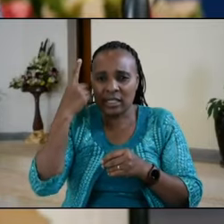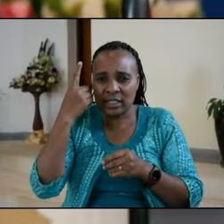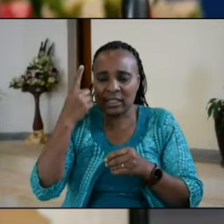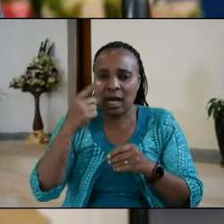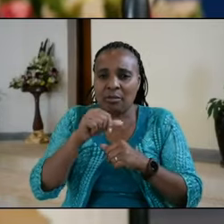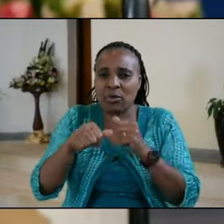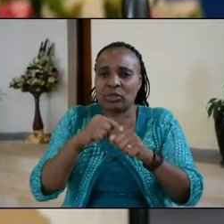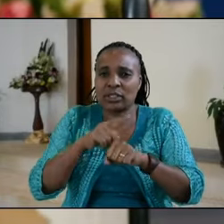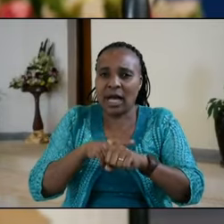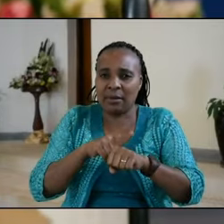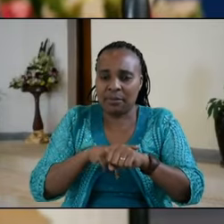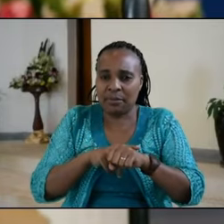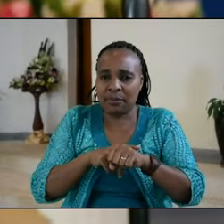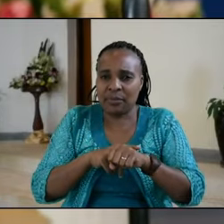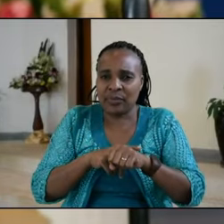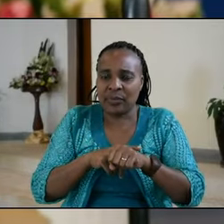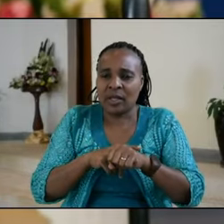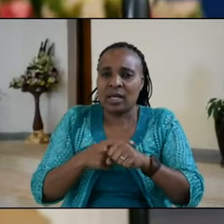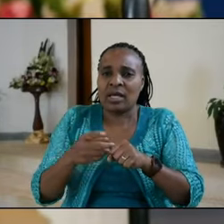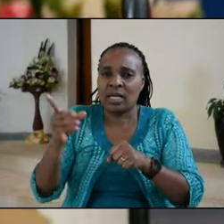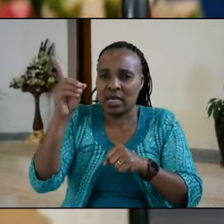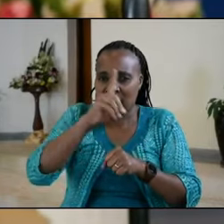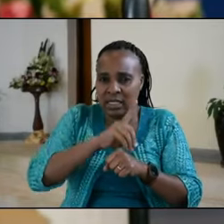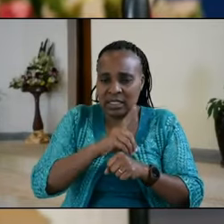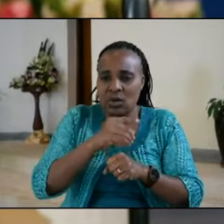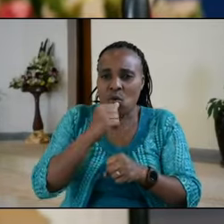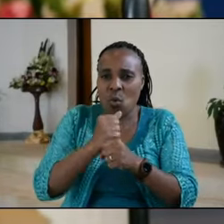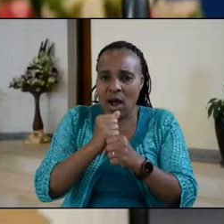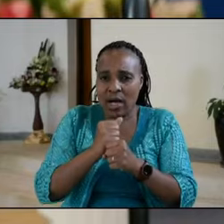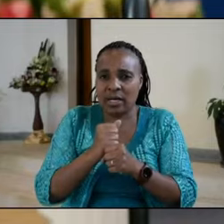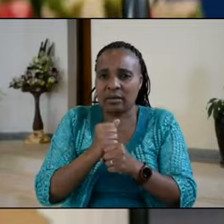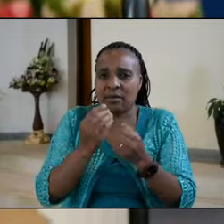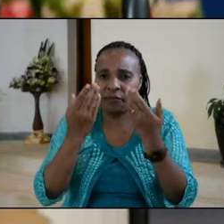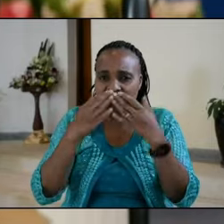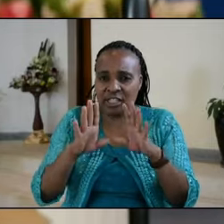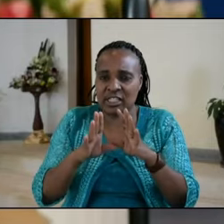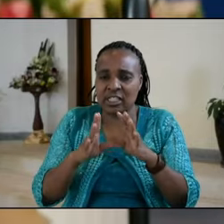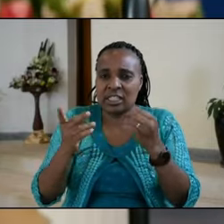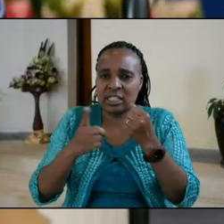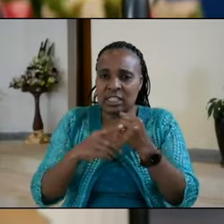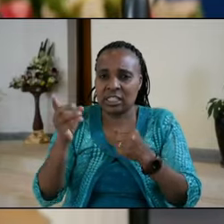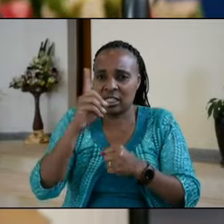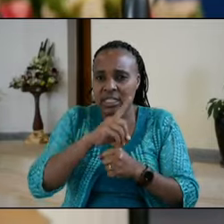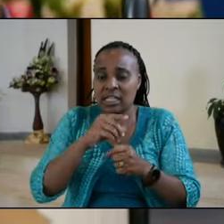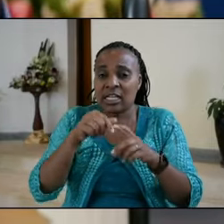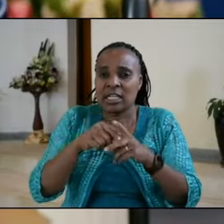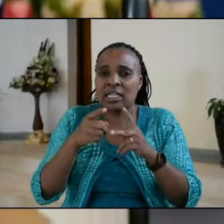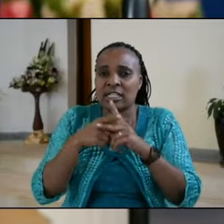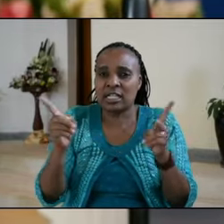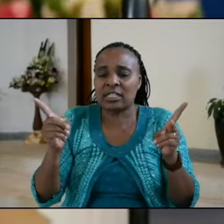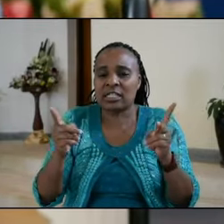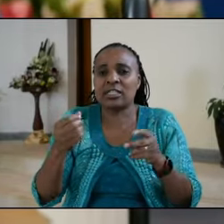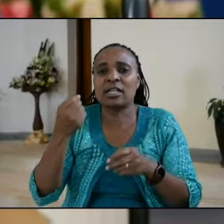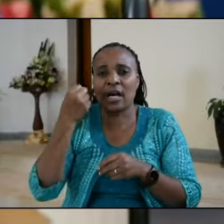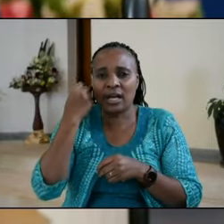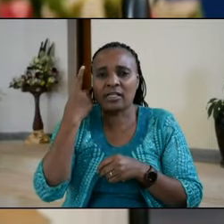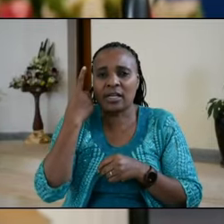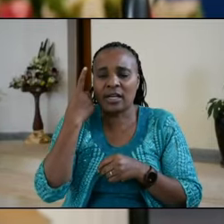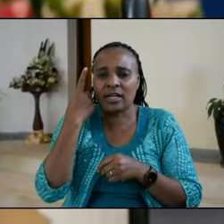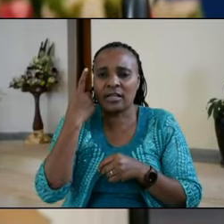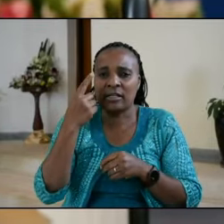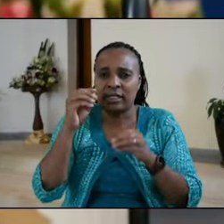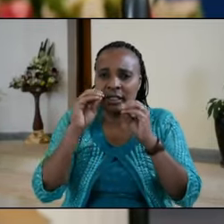time, day, literal days, because the world was created in 6 literal days. In Genesis, we will understand